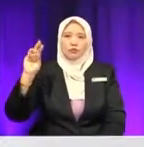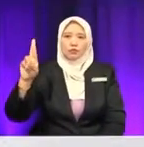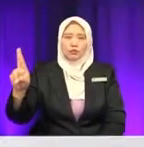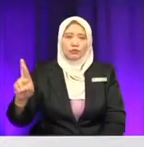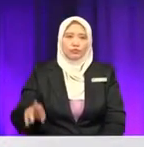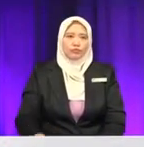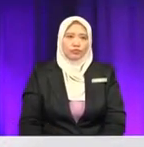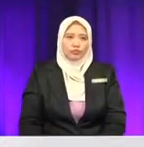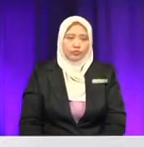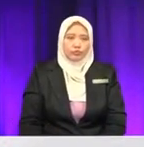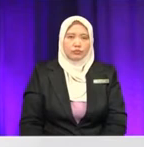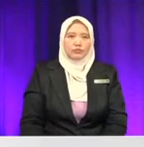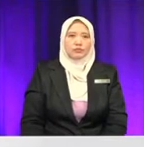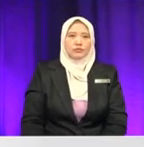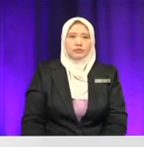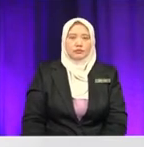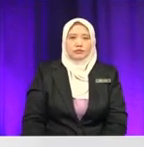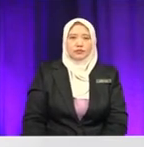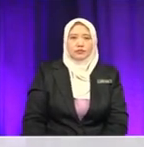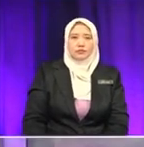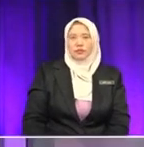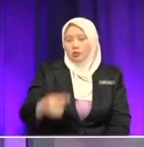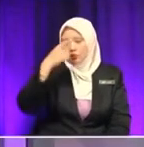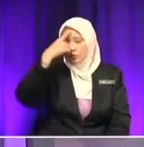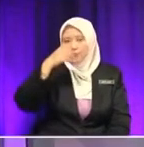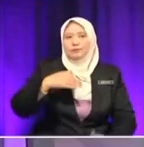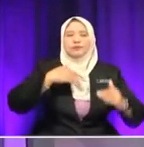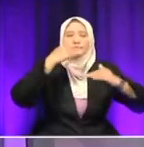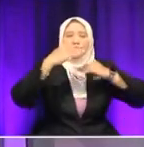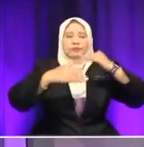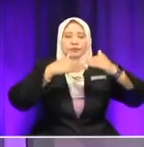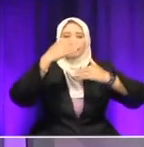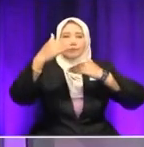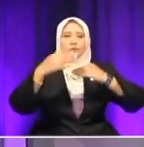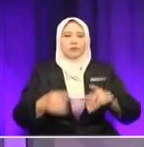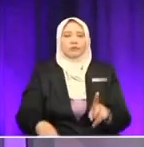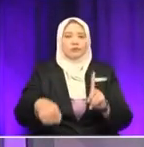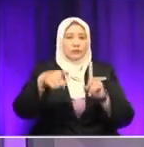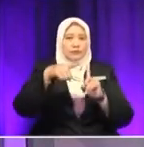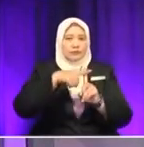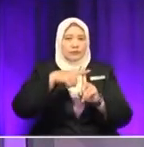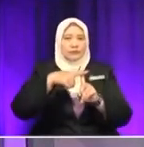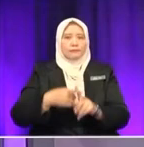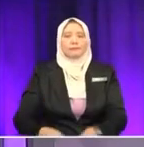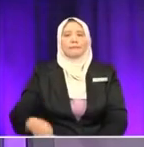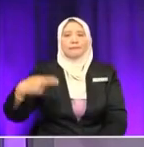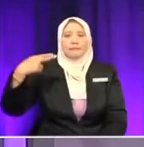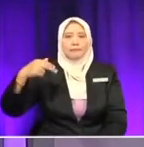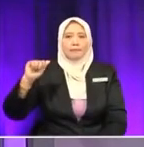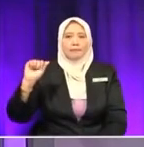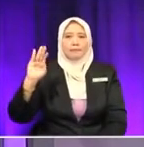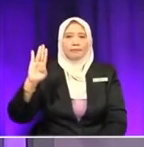Develop positive habits. Very good. Develop positive habit. Spot